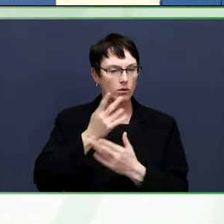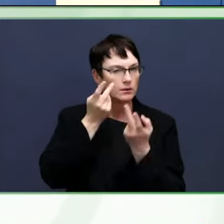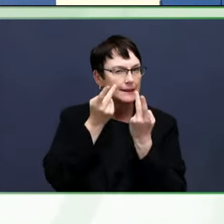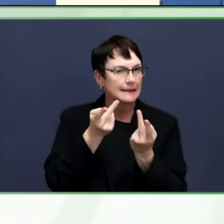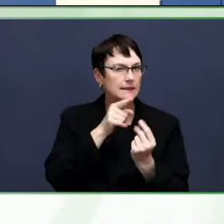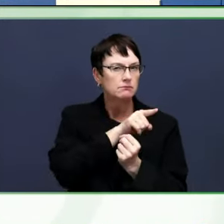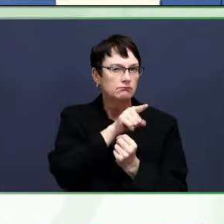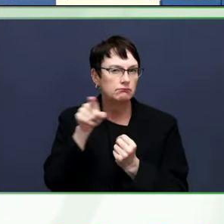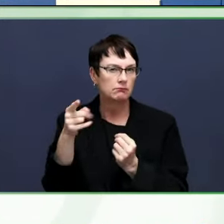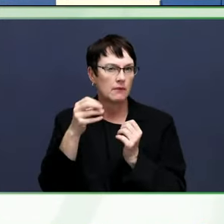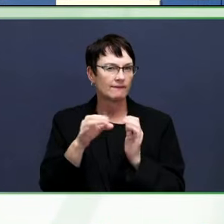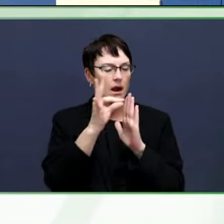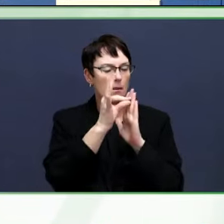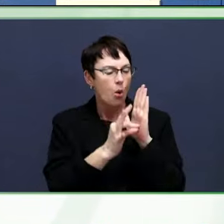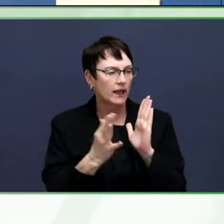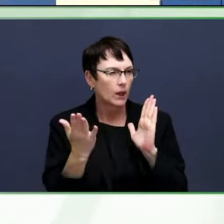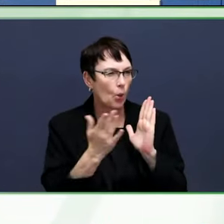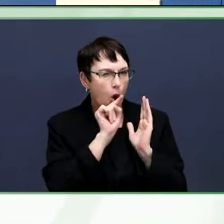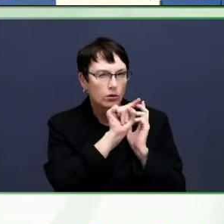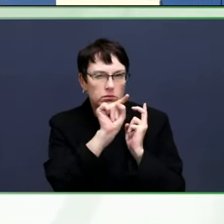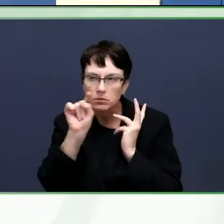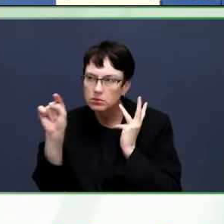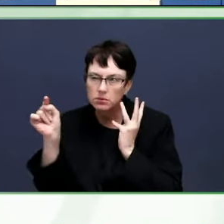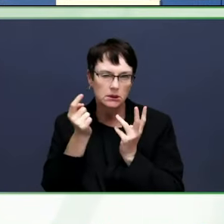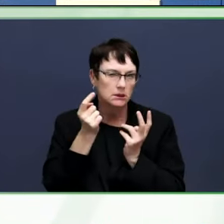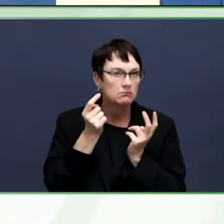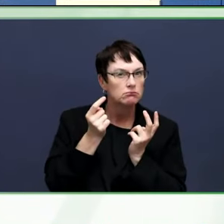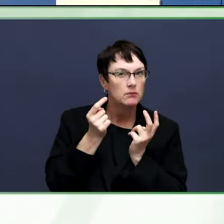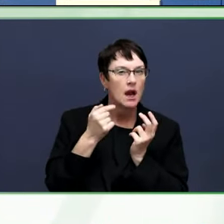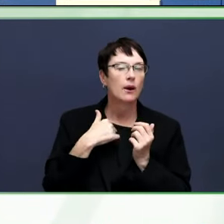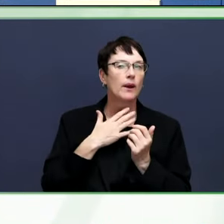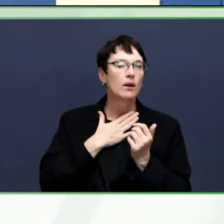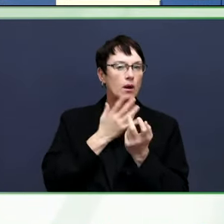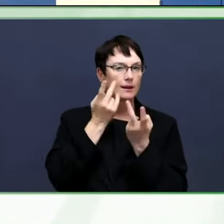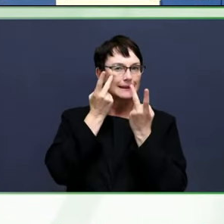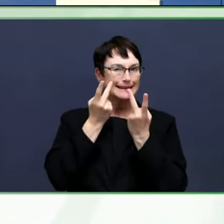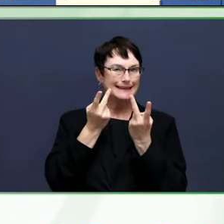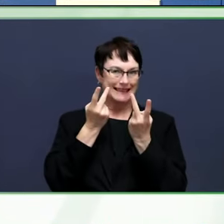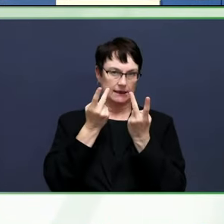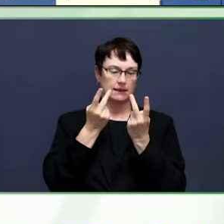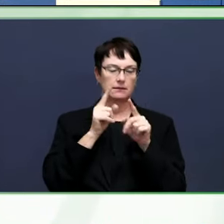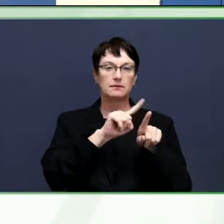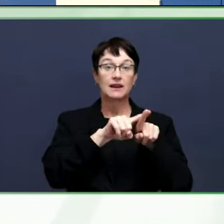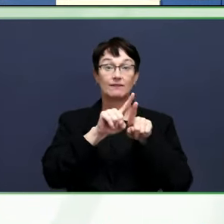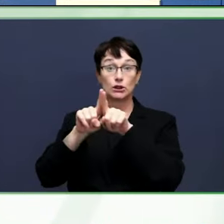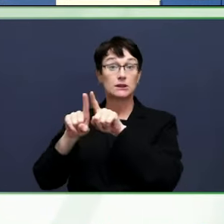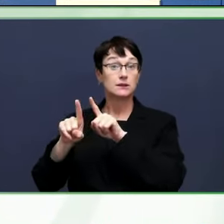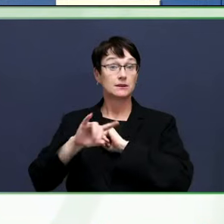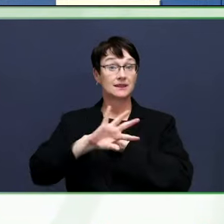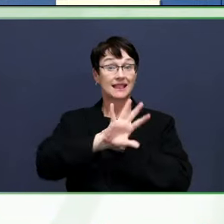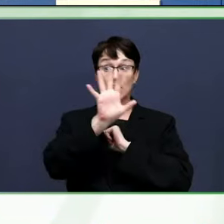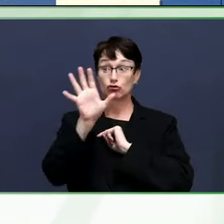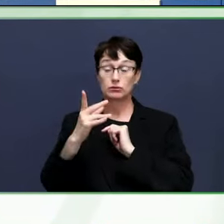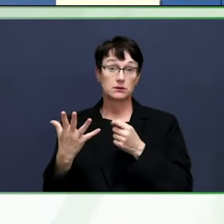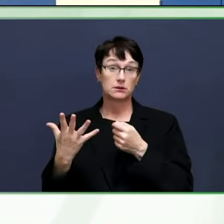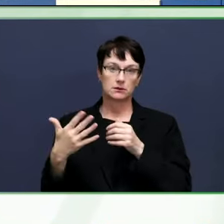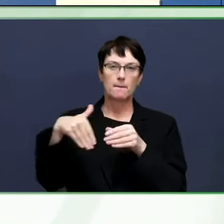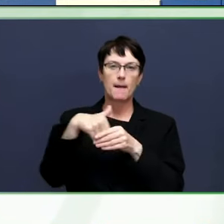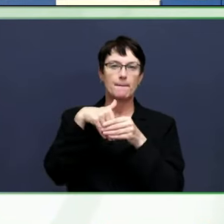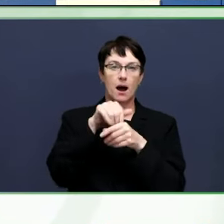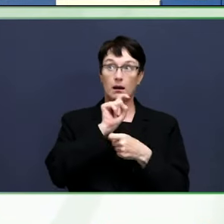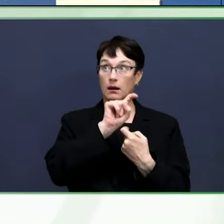are focusing on a collective voice through cooperation of member countries, and we are a platform for peer